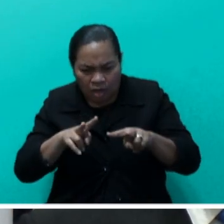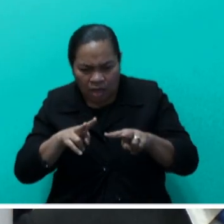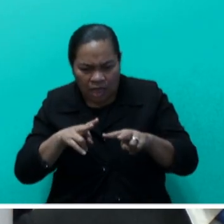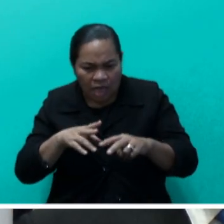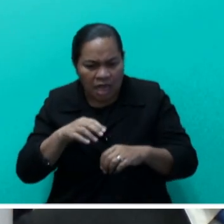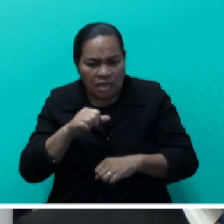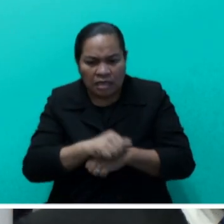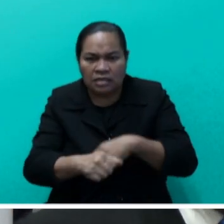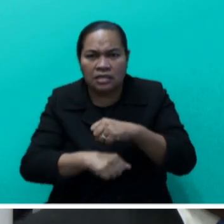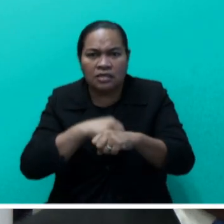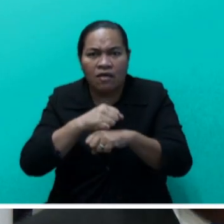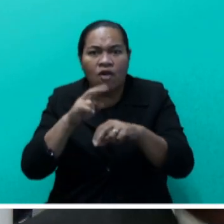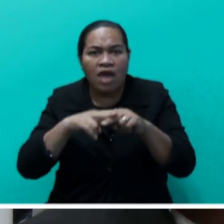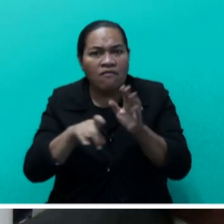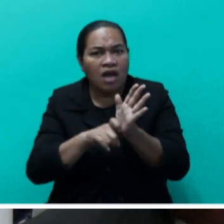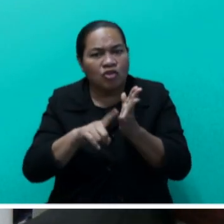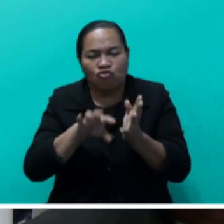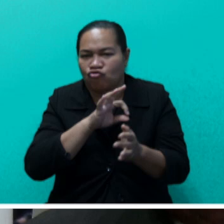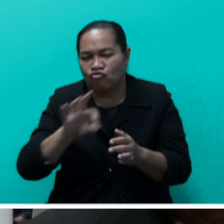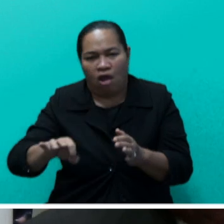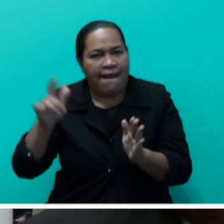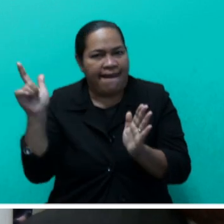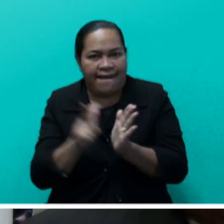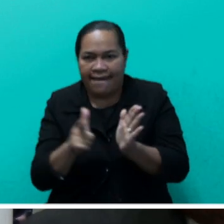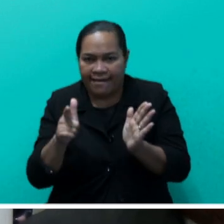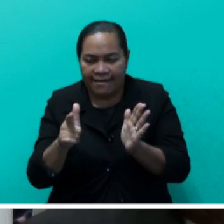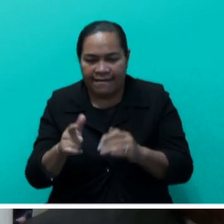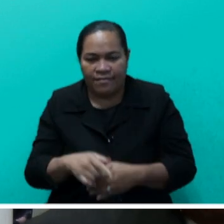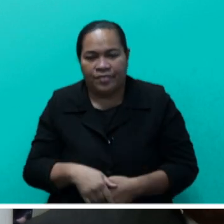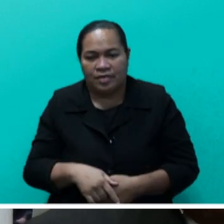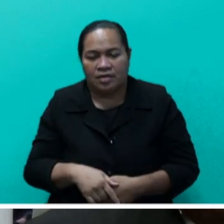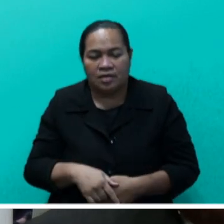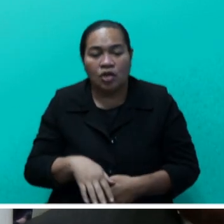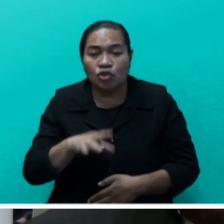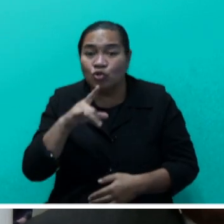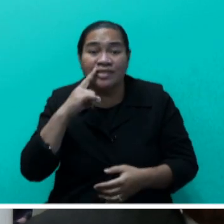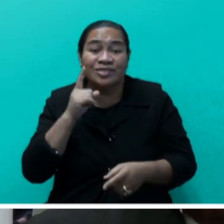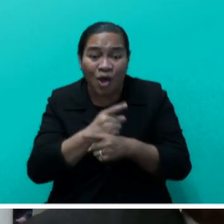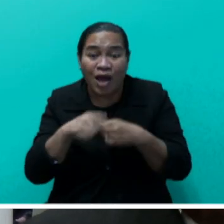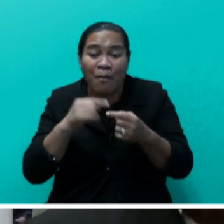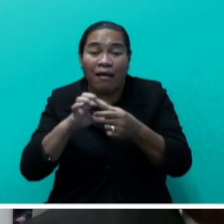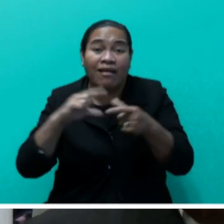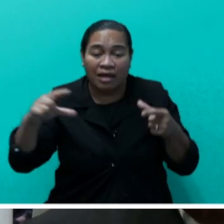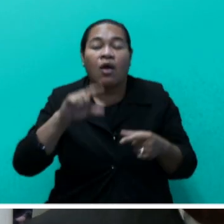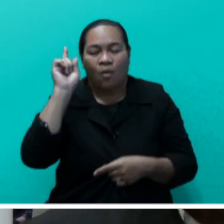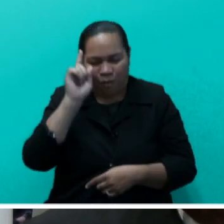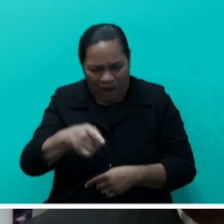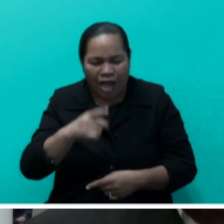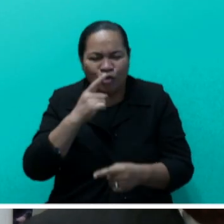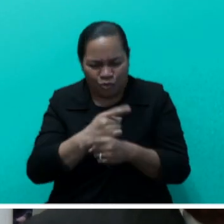illegal, actually, Honourable Speaker. You talked about disconnected. There was one big disconnection happening